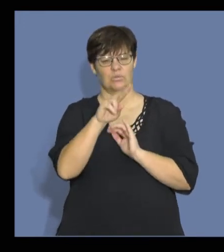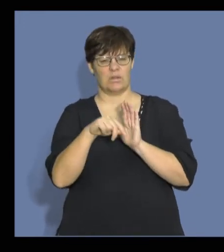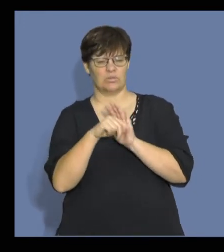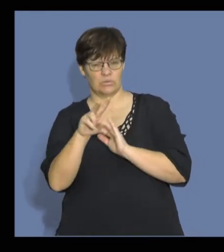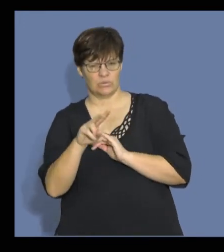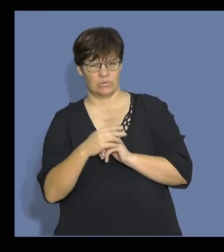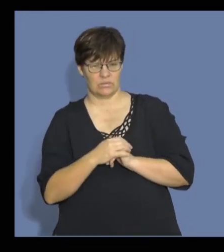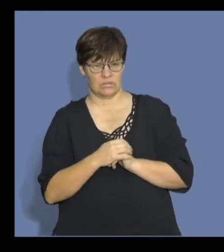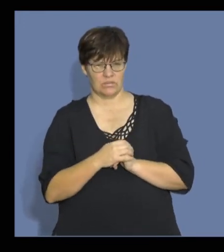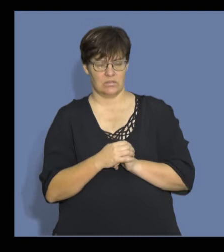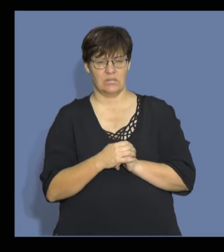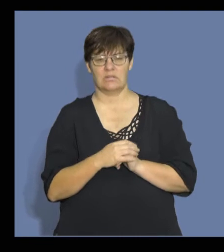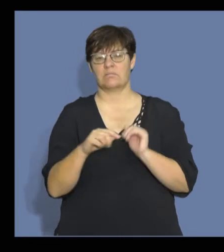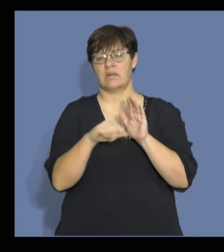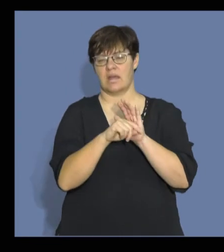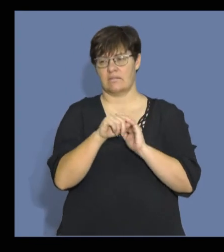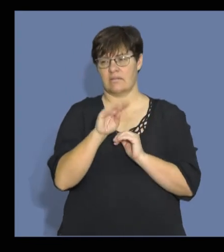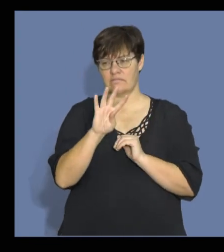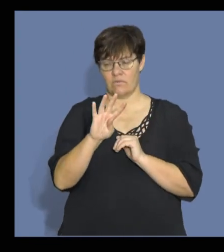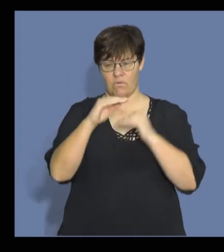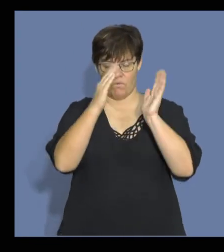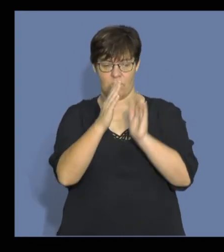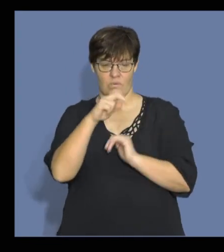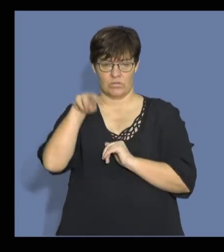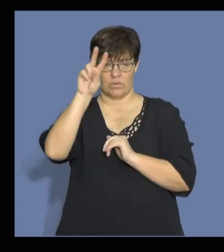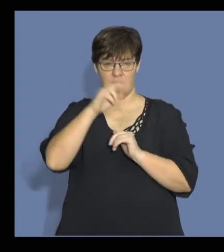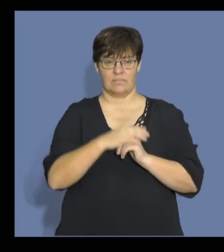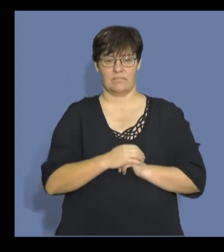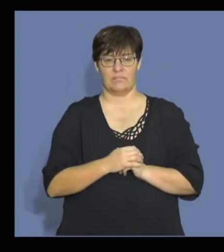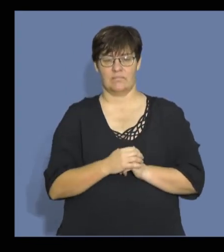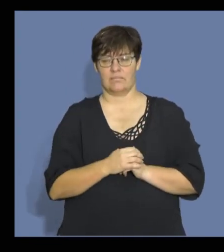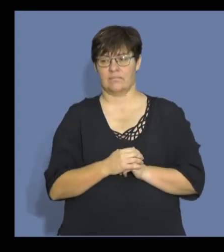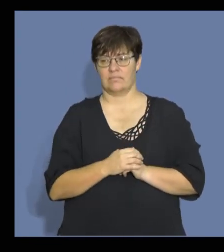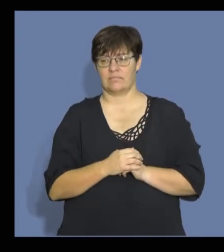4 is going to be, minus 2 is going to be equal to minus 4.